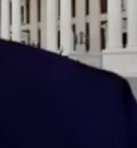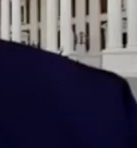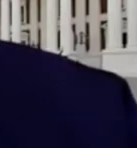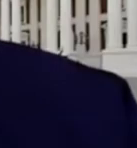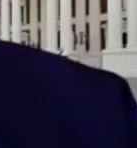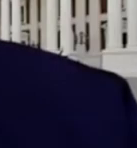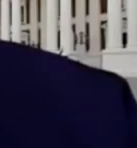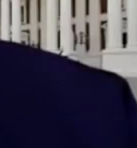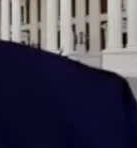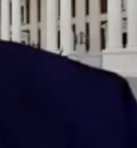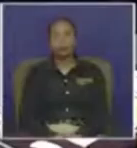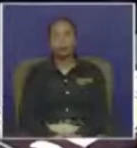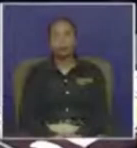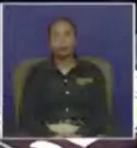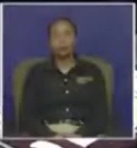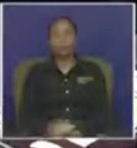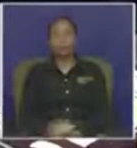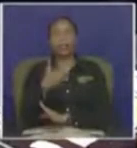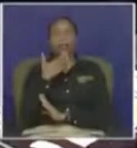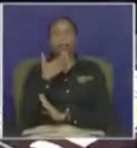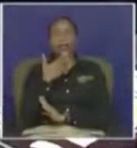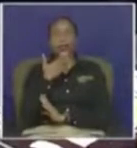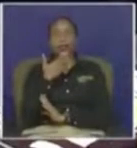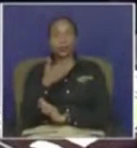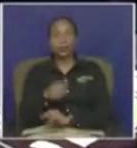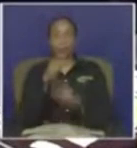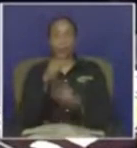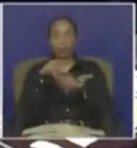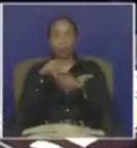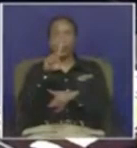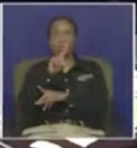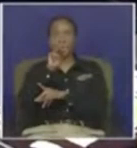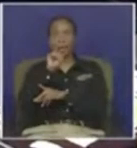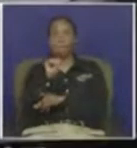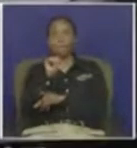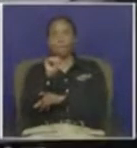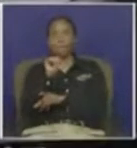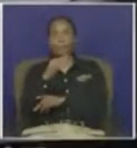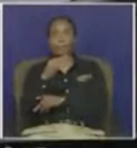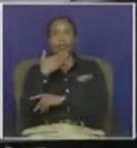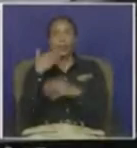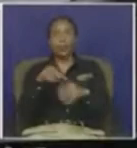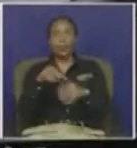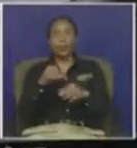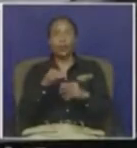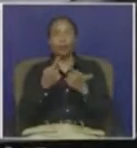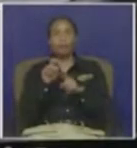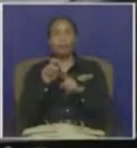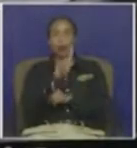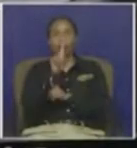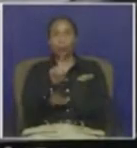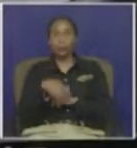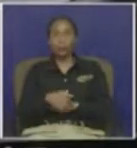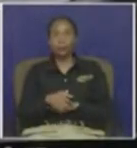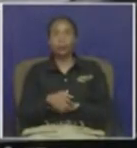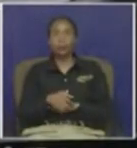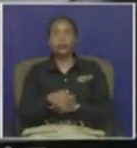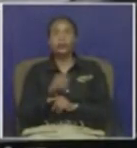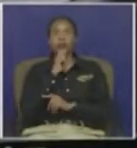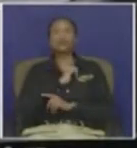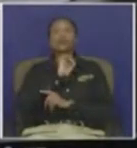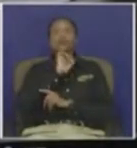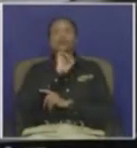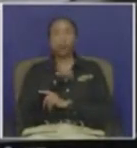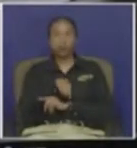you, House Chair. Thank you, Honorable Jim. Thank you very much for the question. Indeed, I mean,